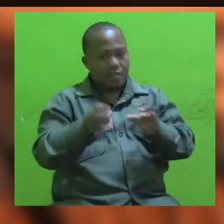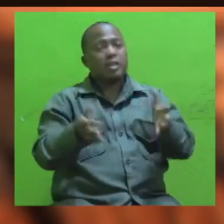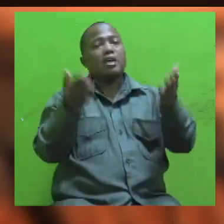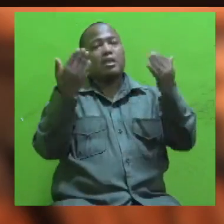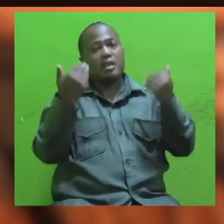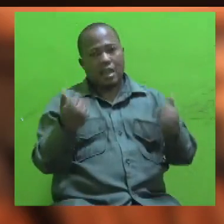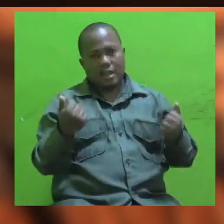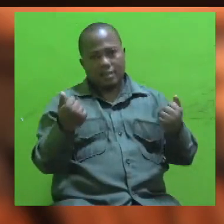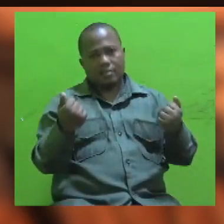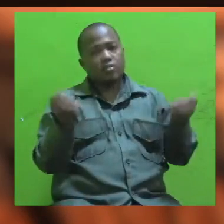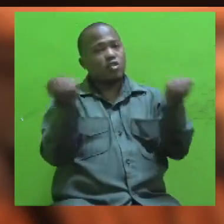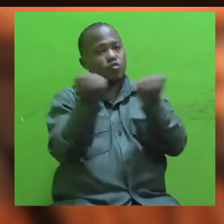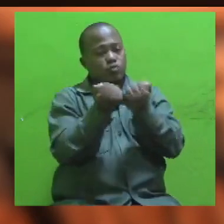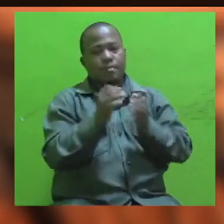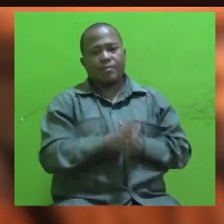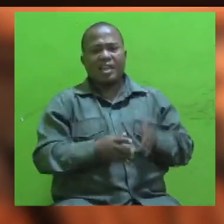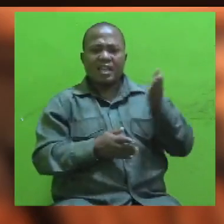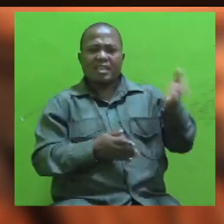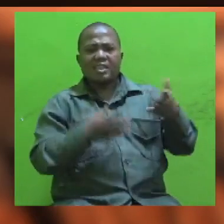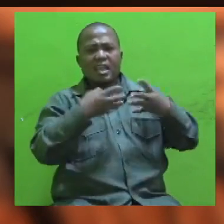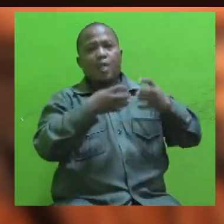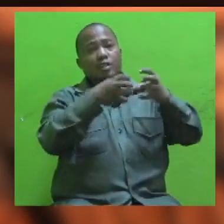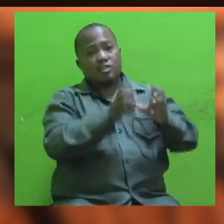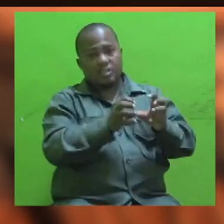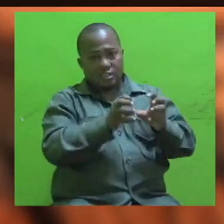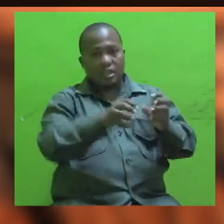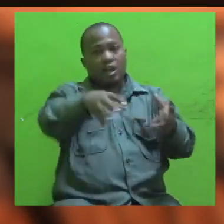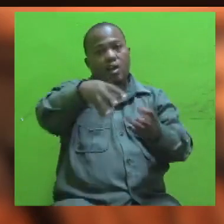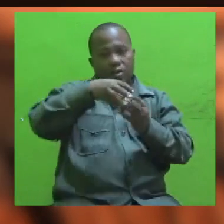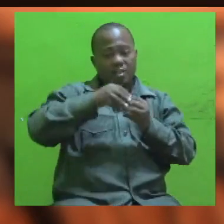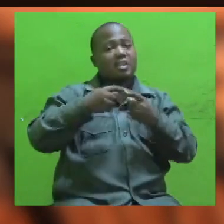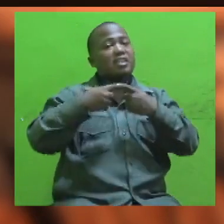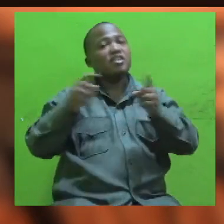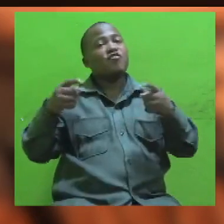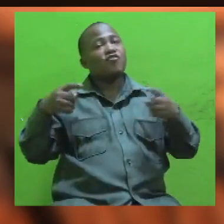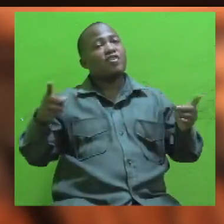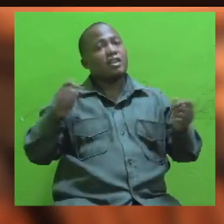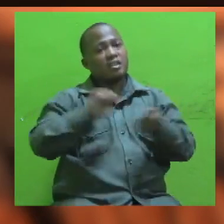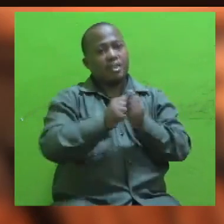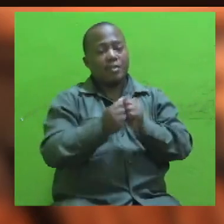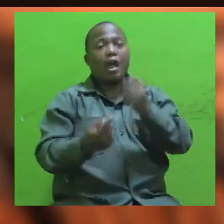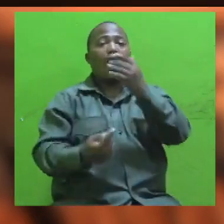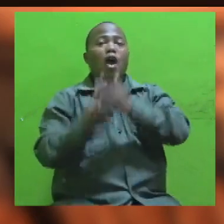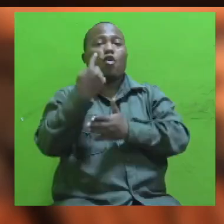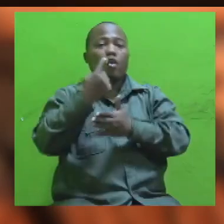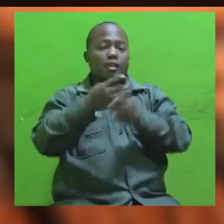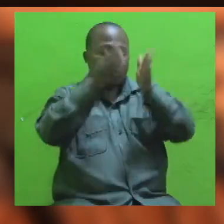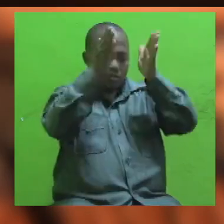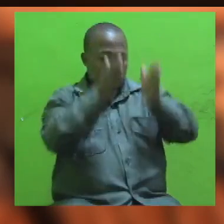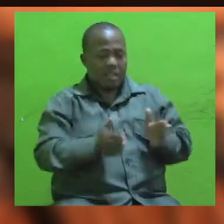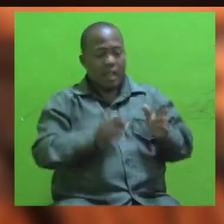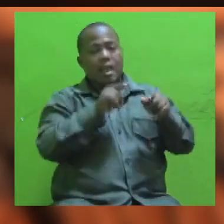the needs. The committee perform different roles in the village according to the specialized categories, as I'm telling you